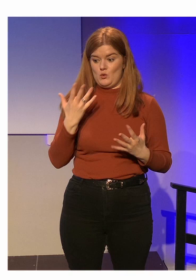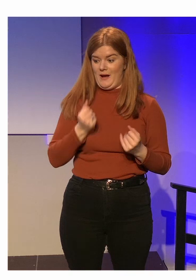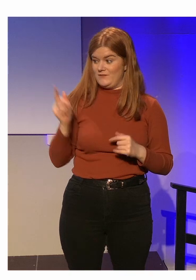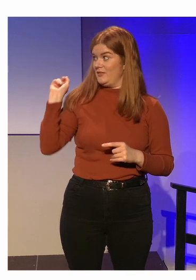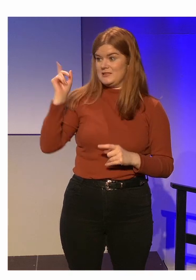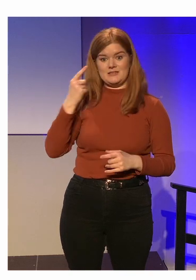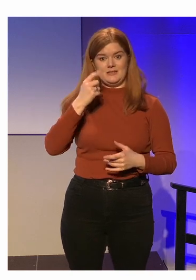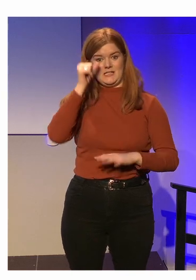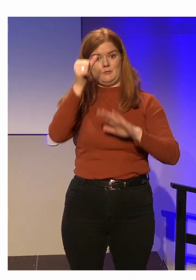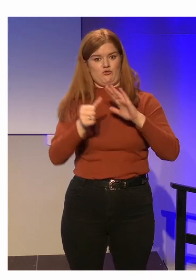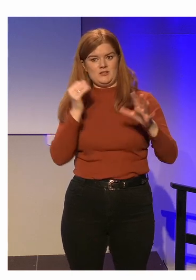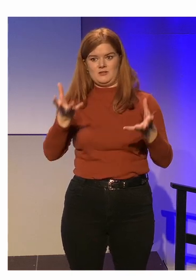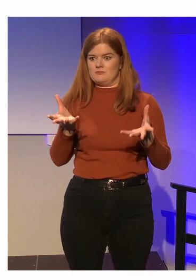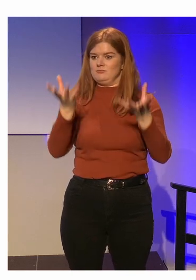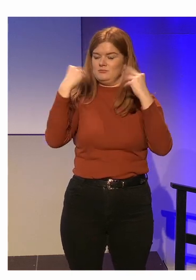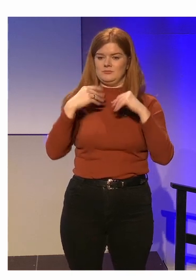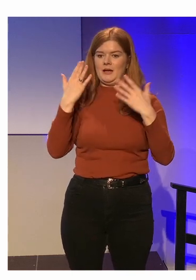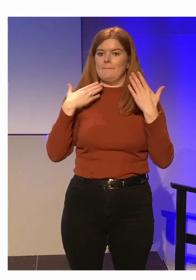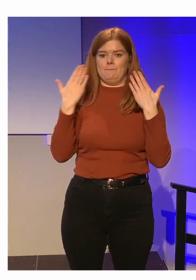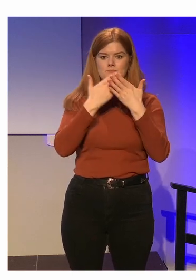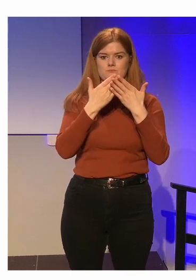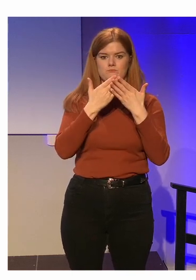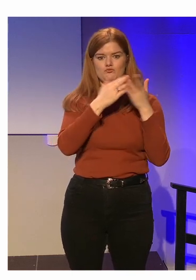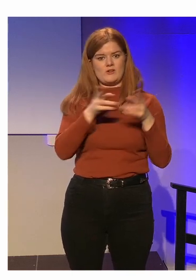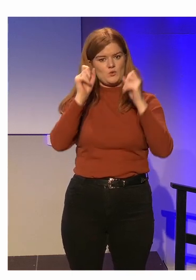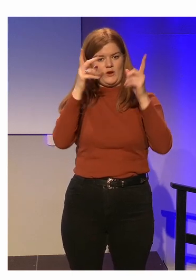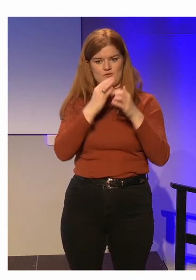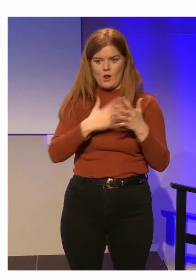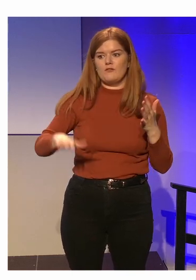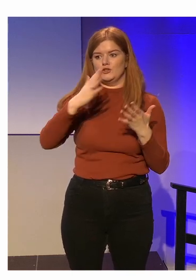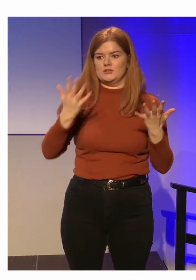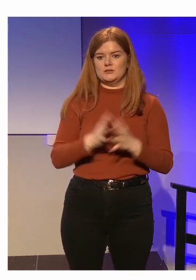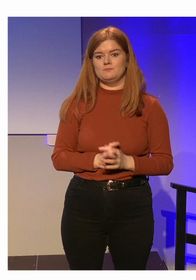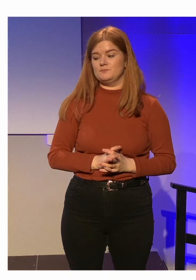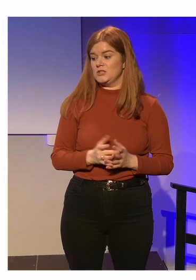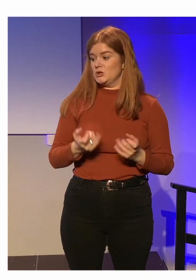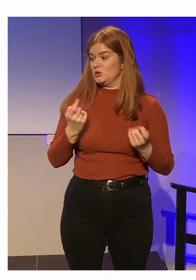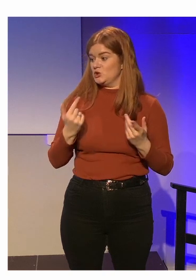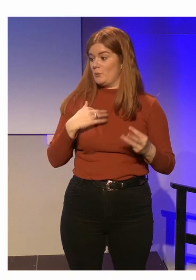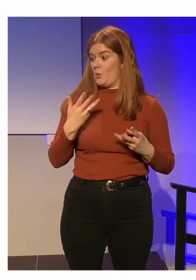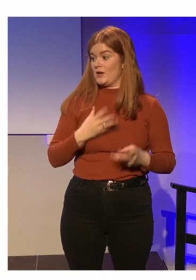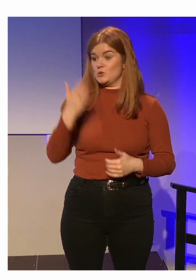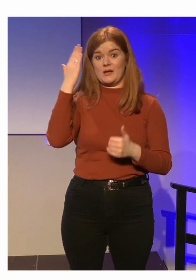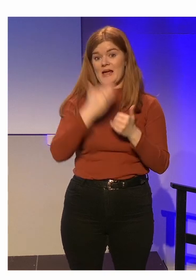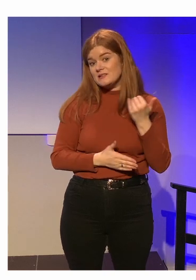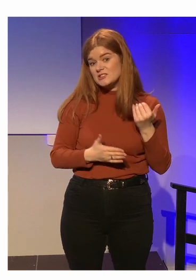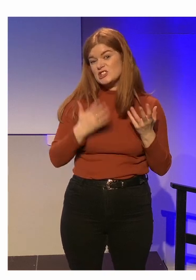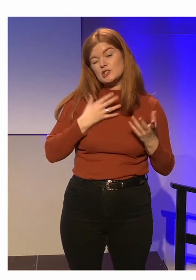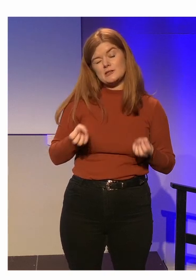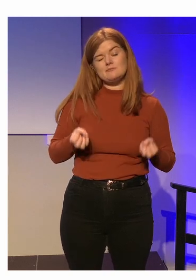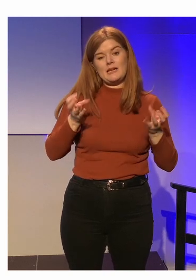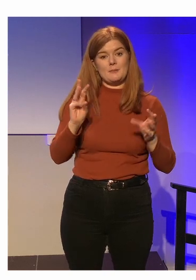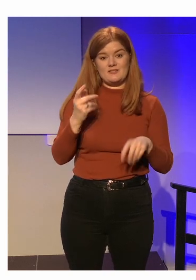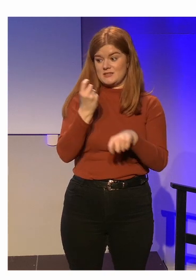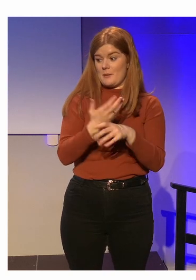this experience is really broadening the scope for all of us. So I actually want to end with a little bit